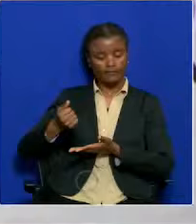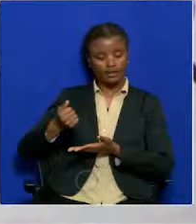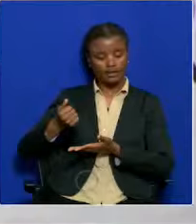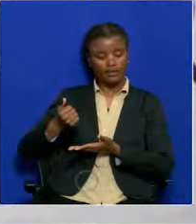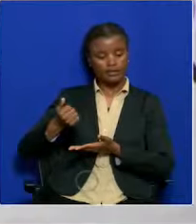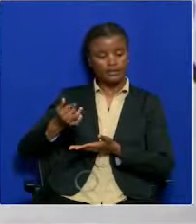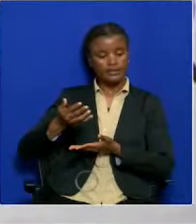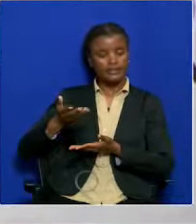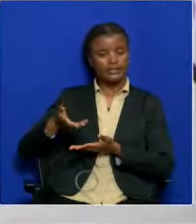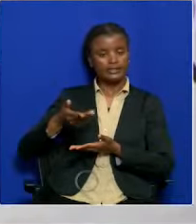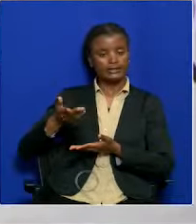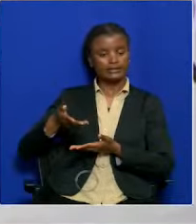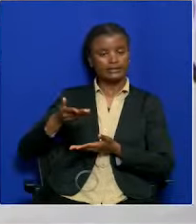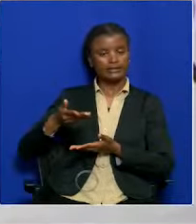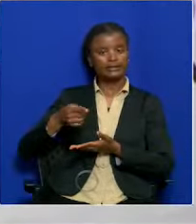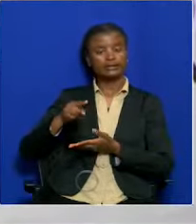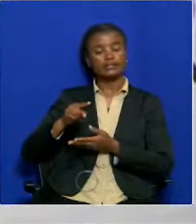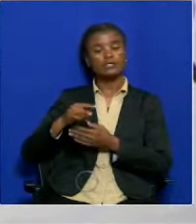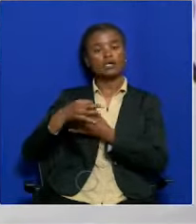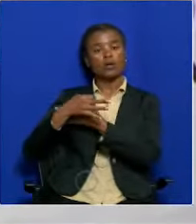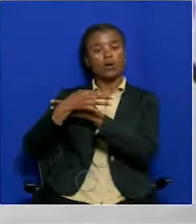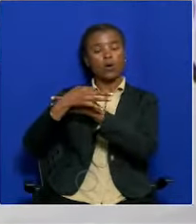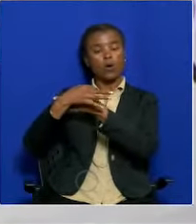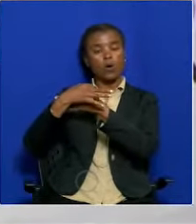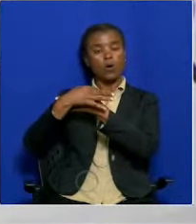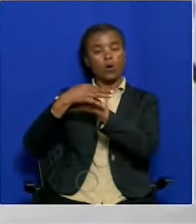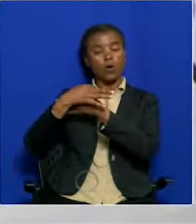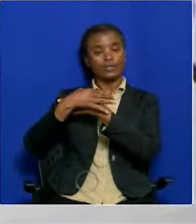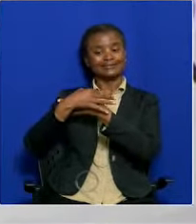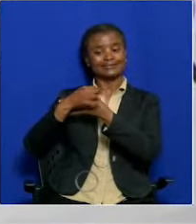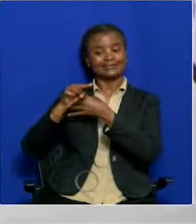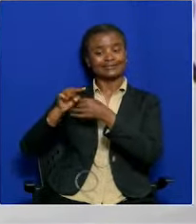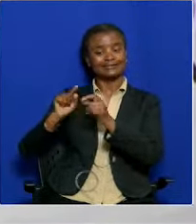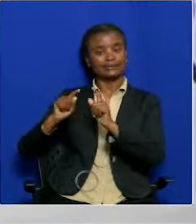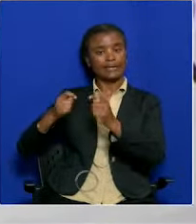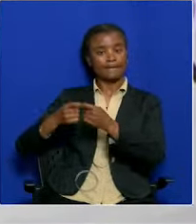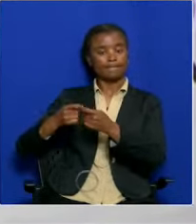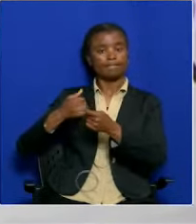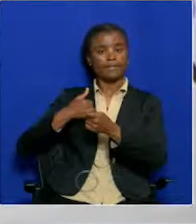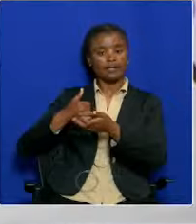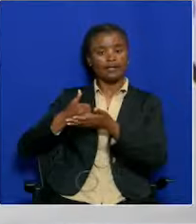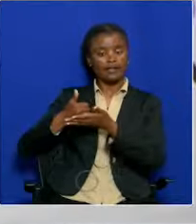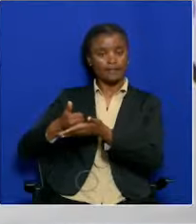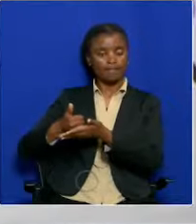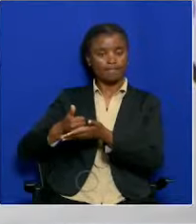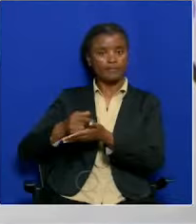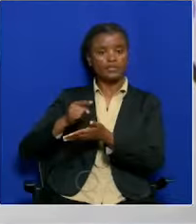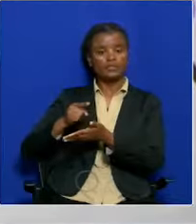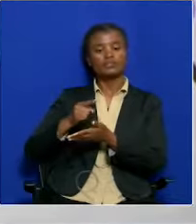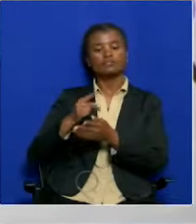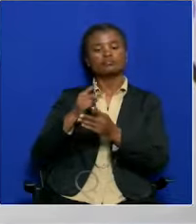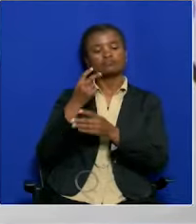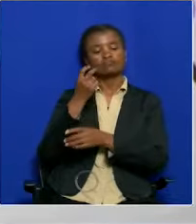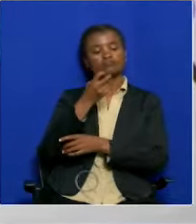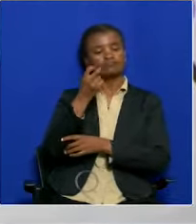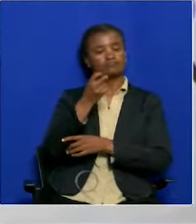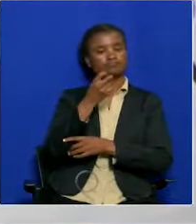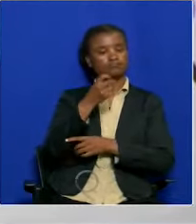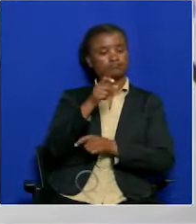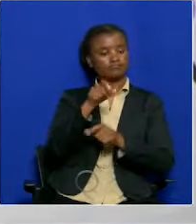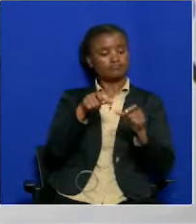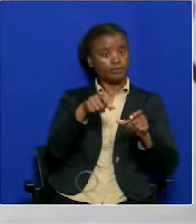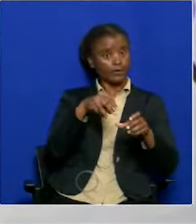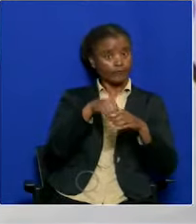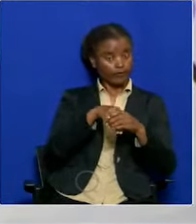Hawks. We formed a multidisciplinary team to trace the suspects, right? But at